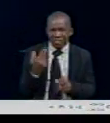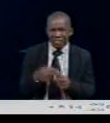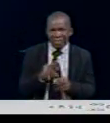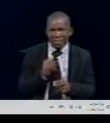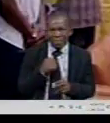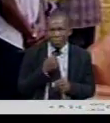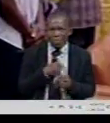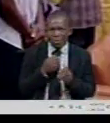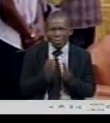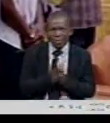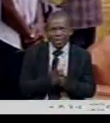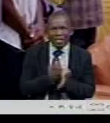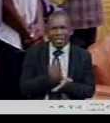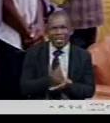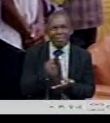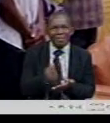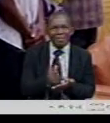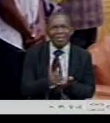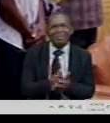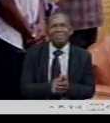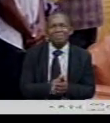name we pray.